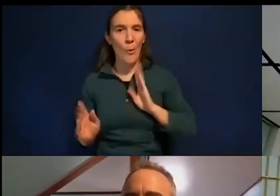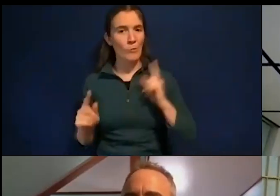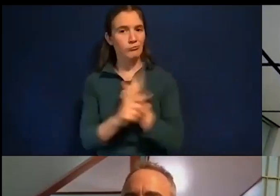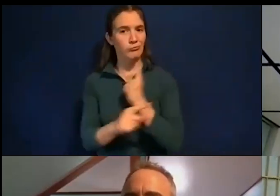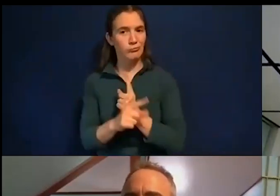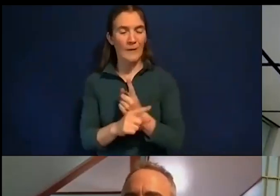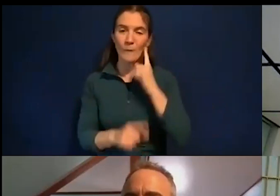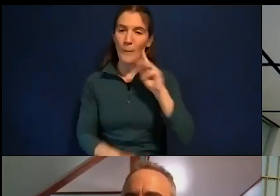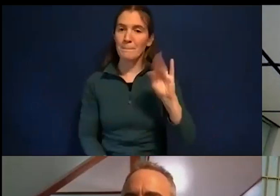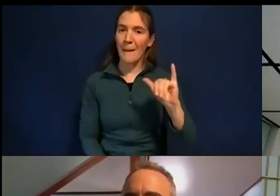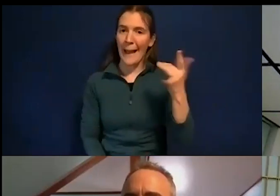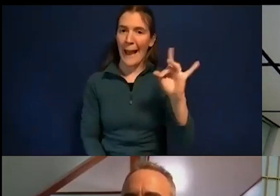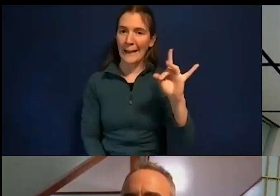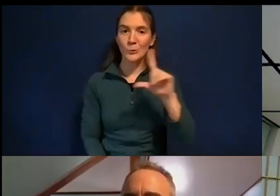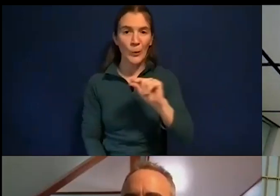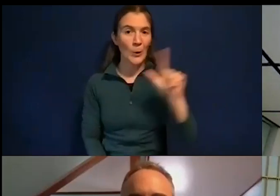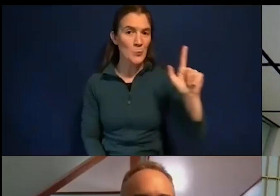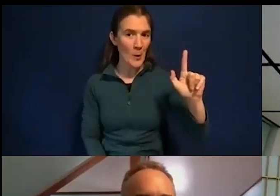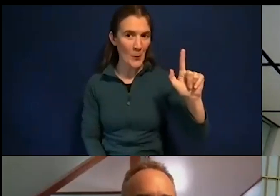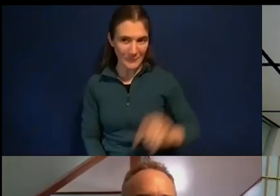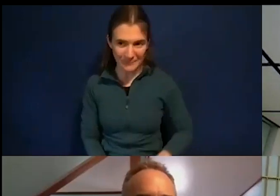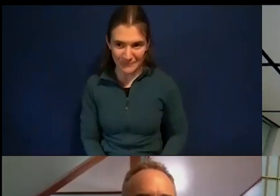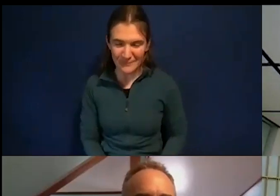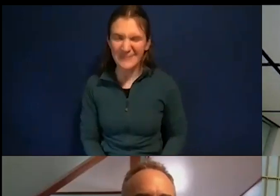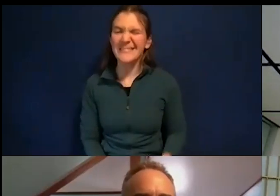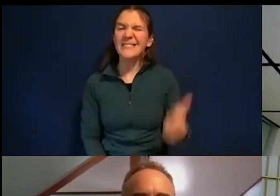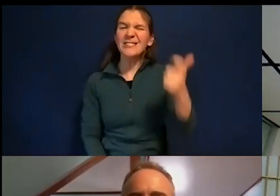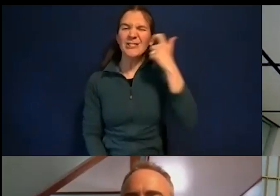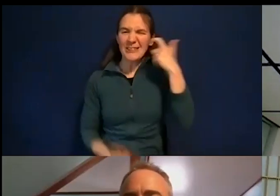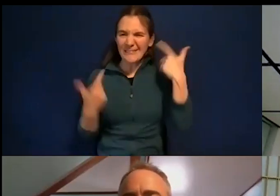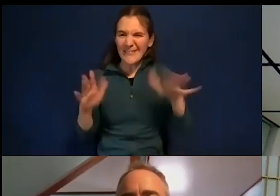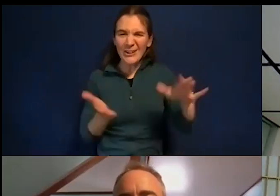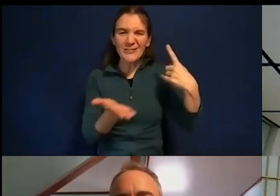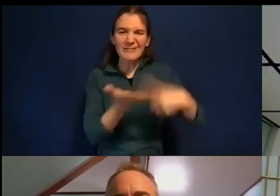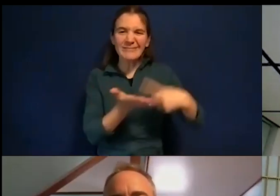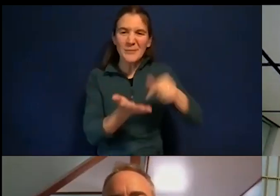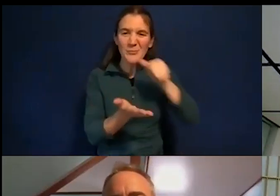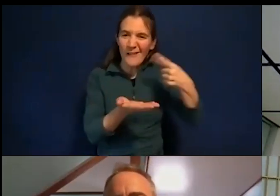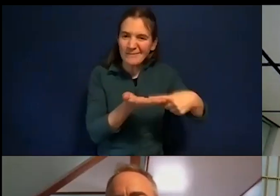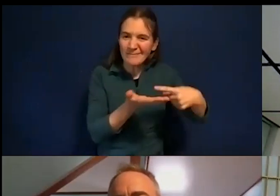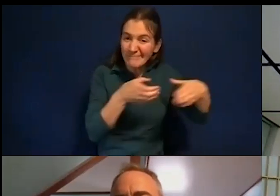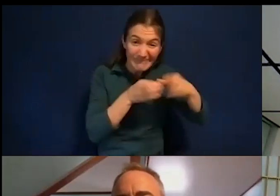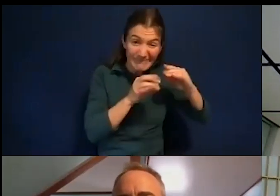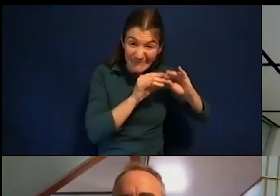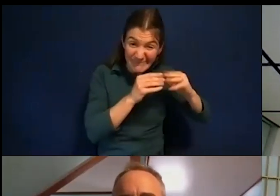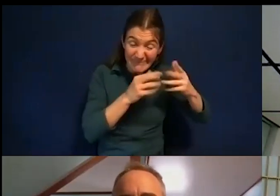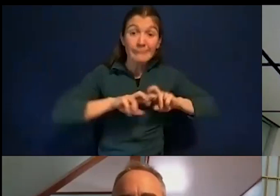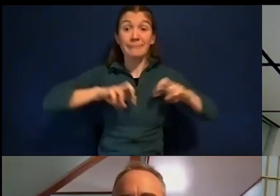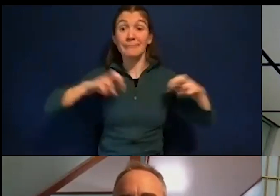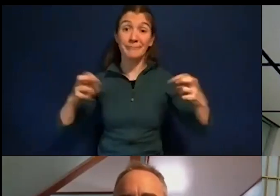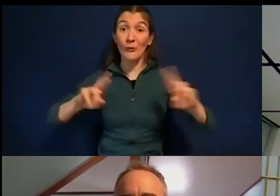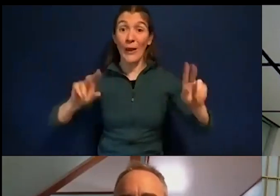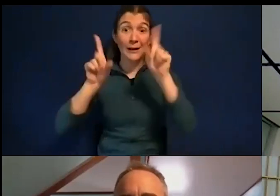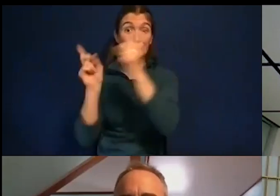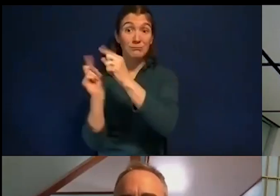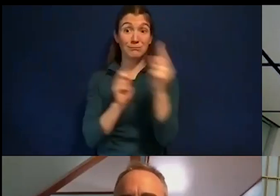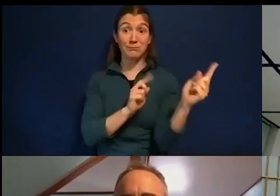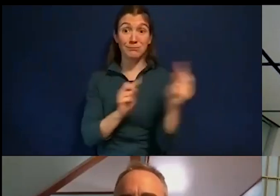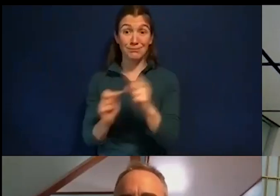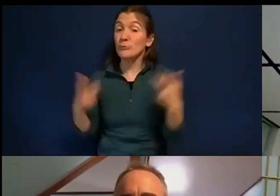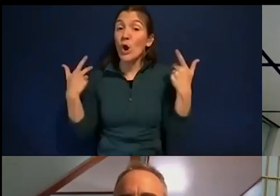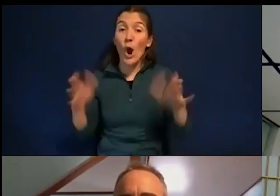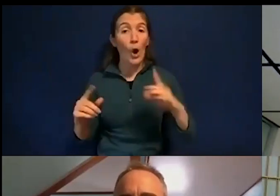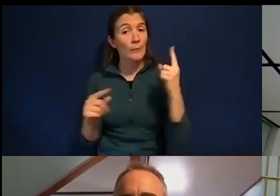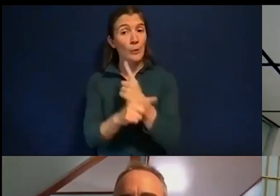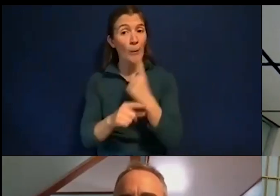2021. We have just returned from our executive session. We know the meeting was properly